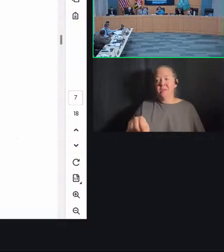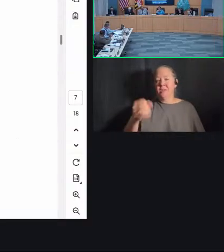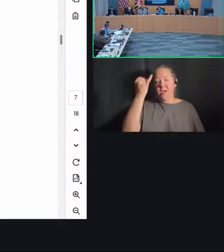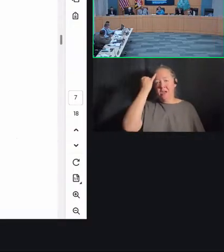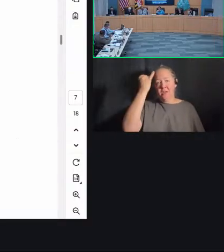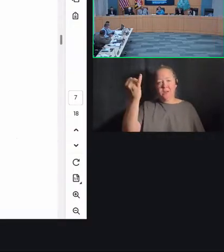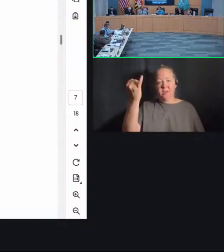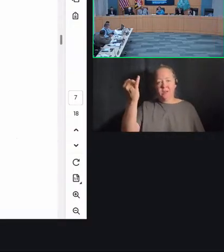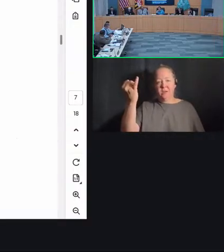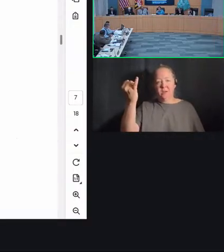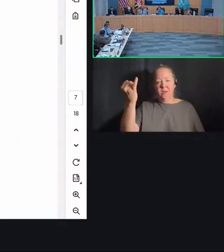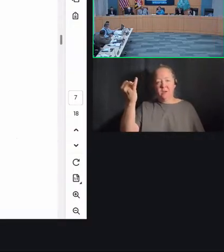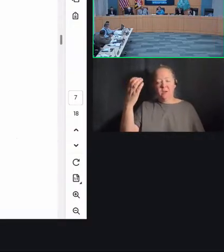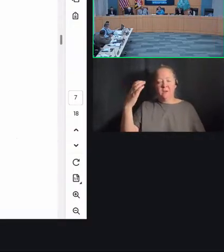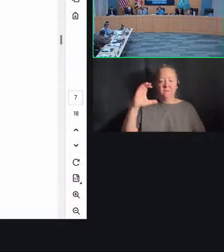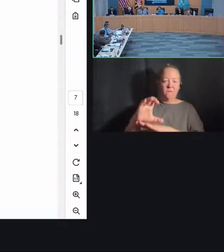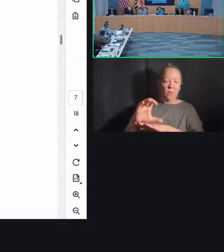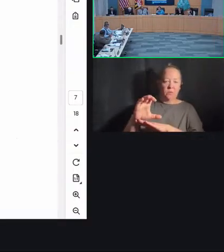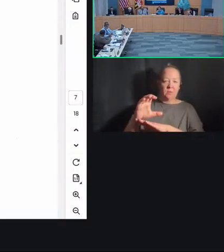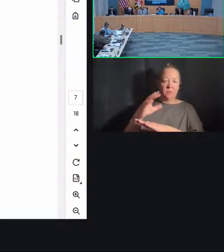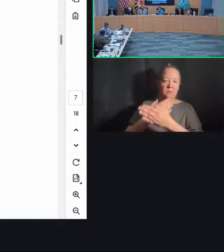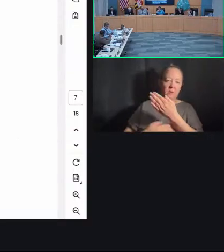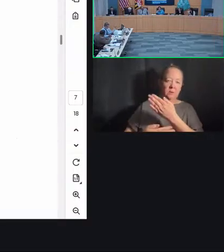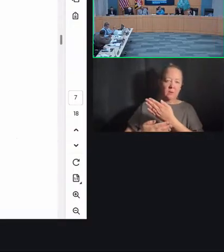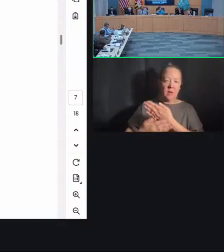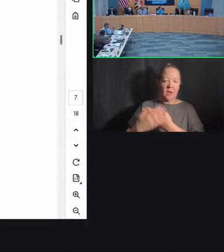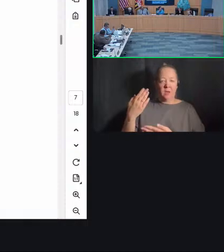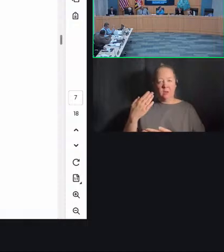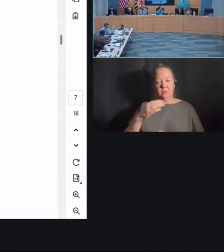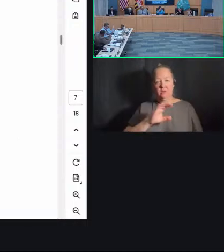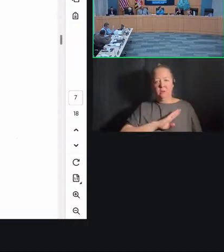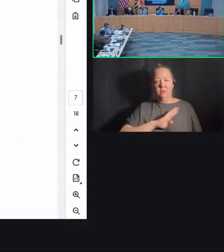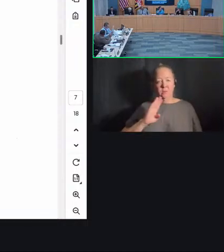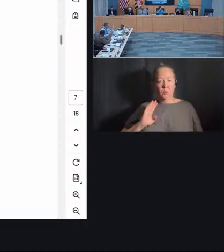hand because of the money in the budget.